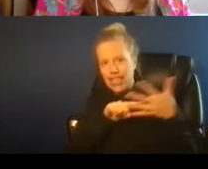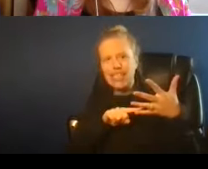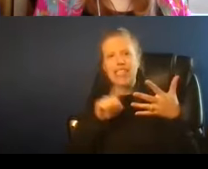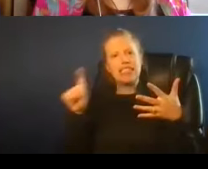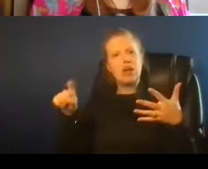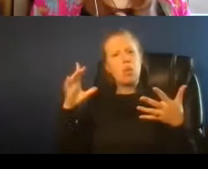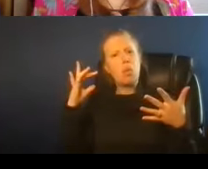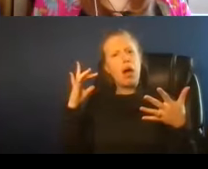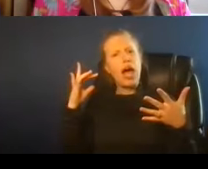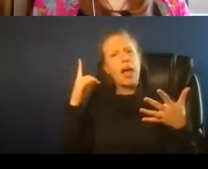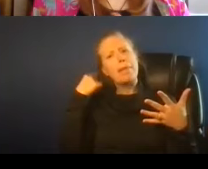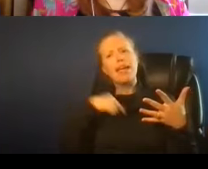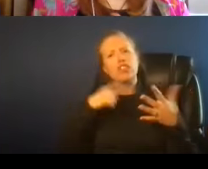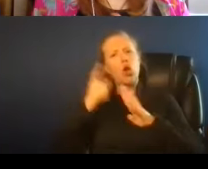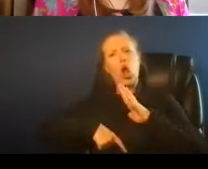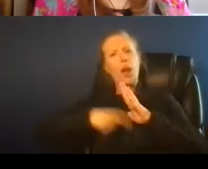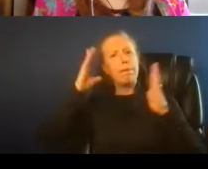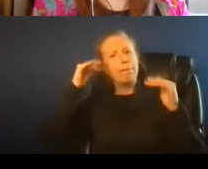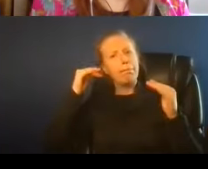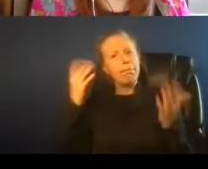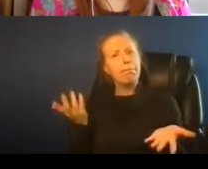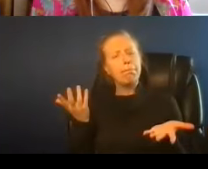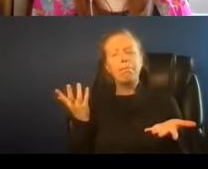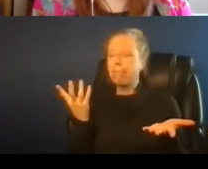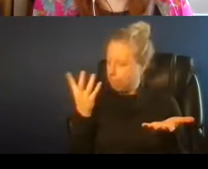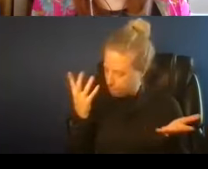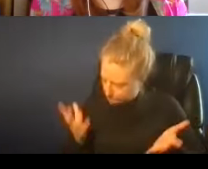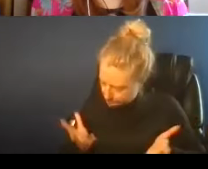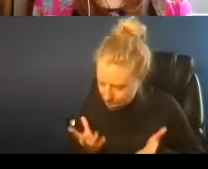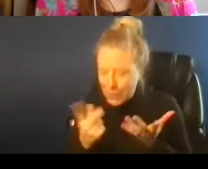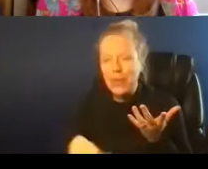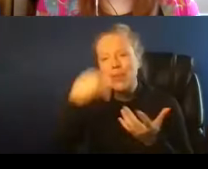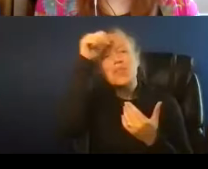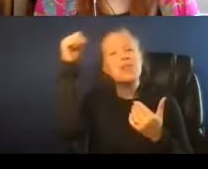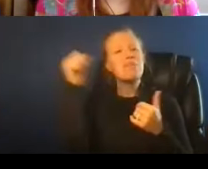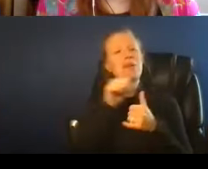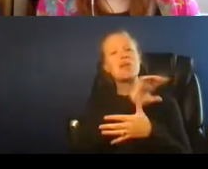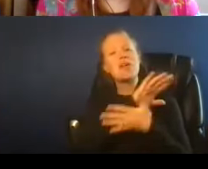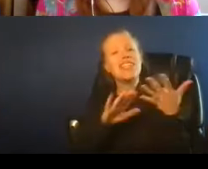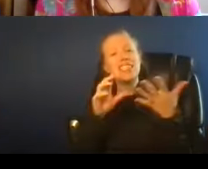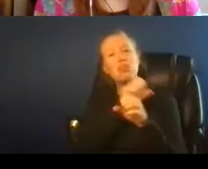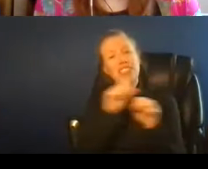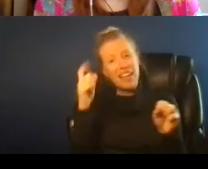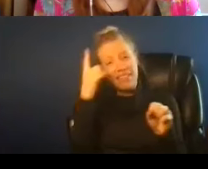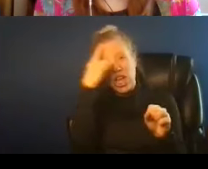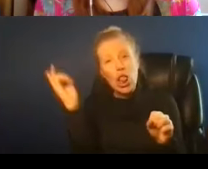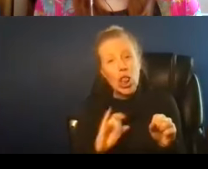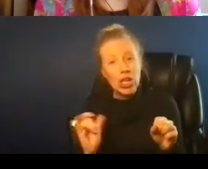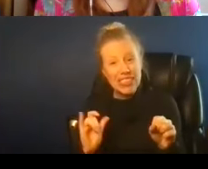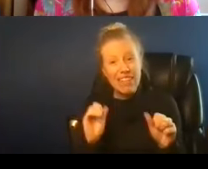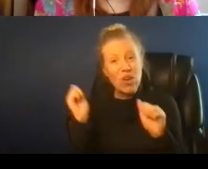because they're a given. But I would encourage you to remember that this is what safety really looks